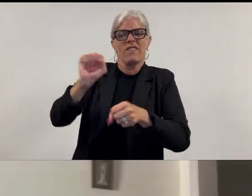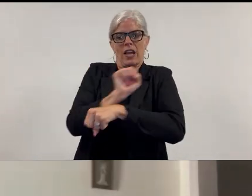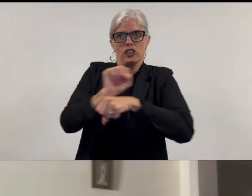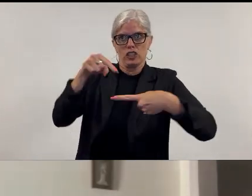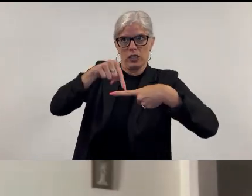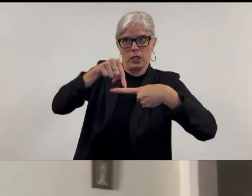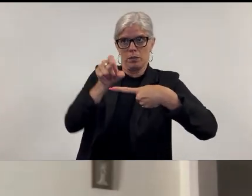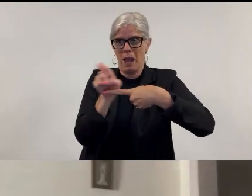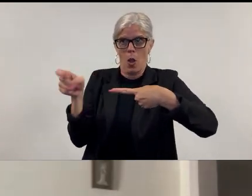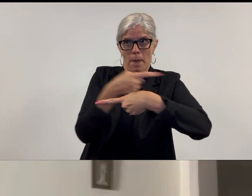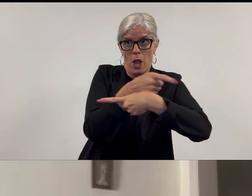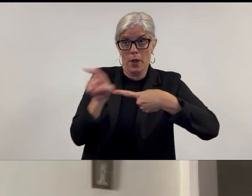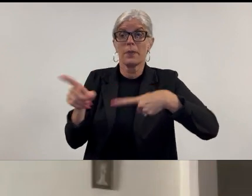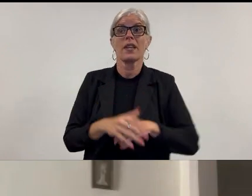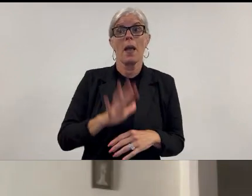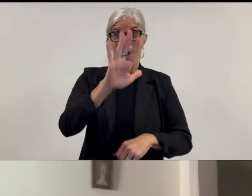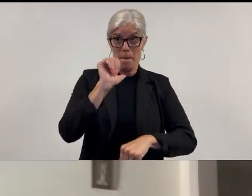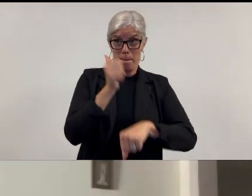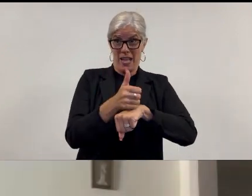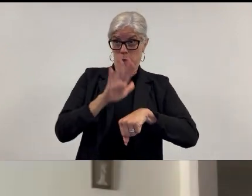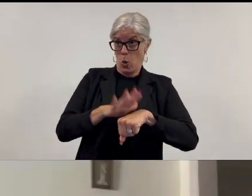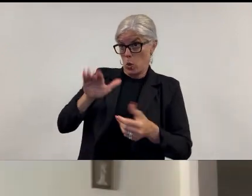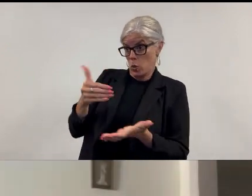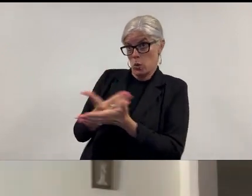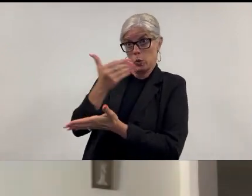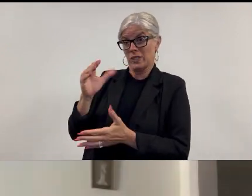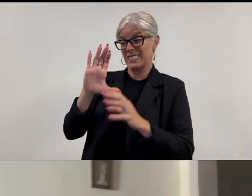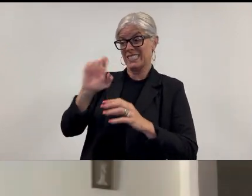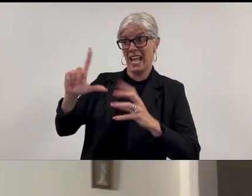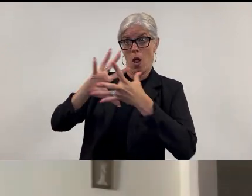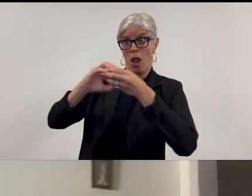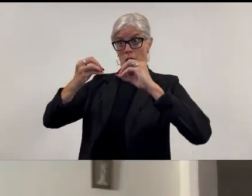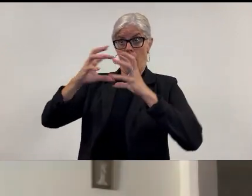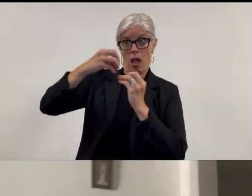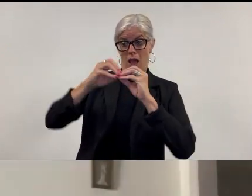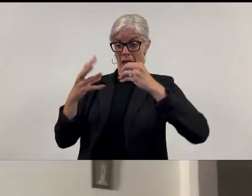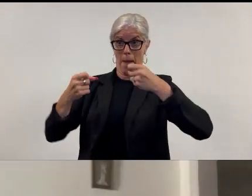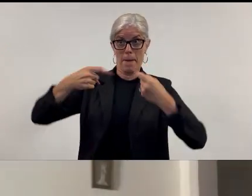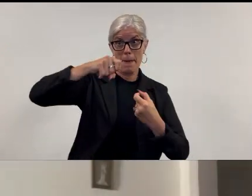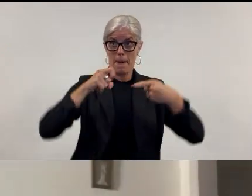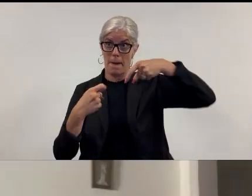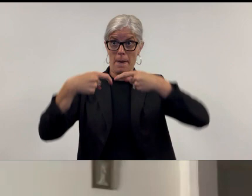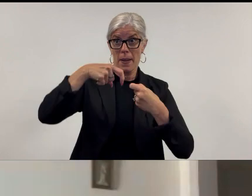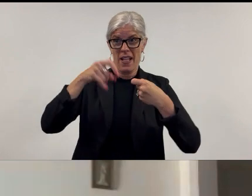and function restoration, the basis of new cell birth and